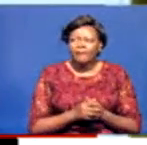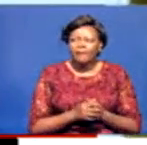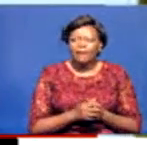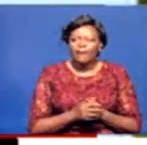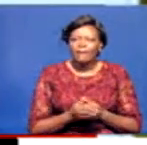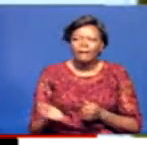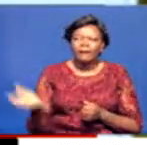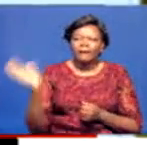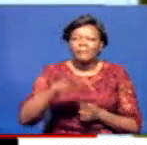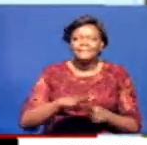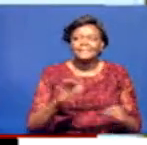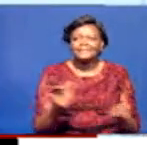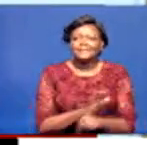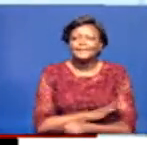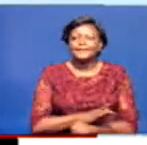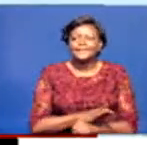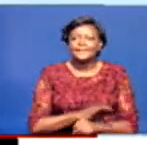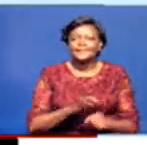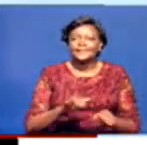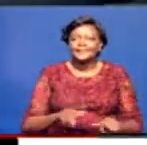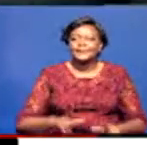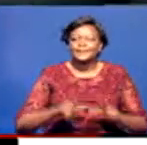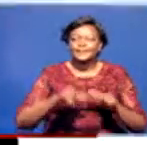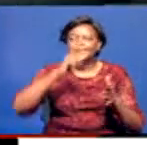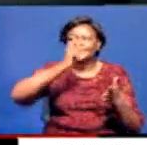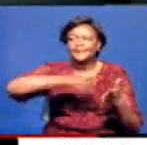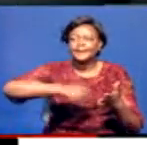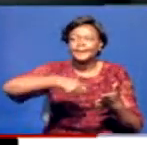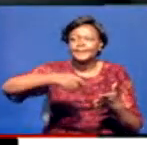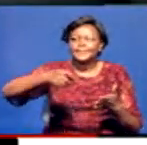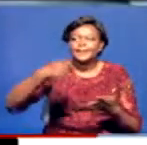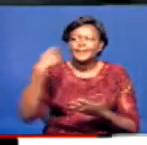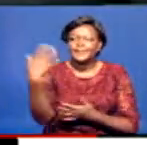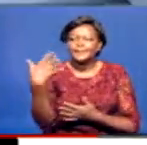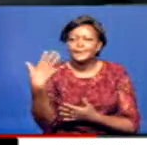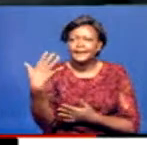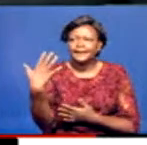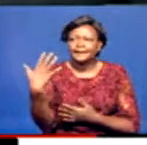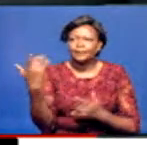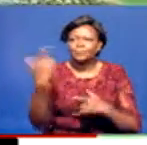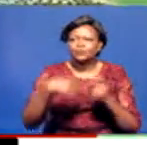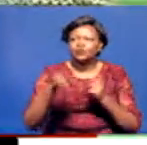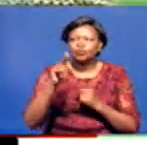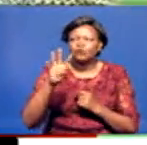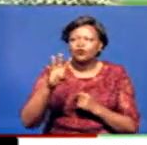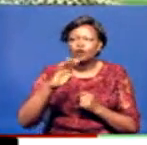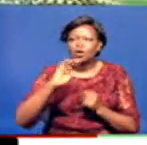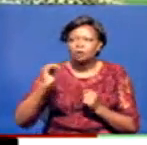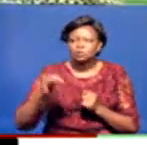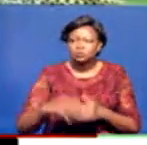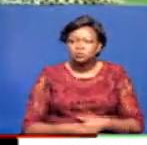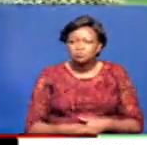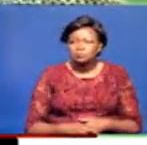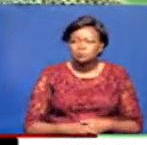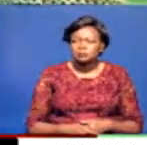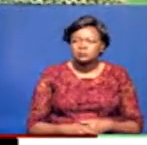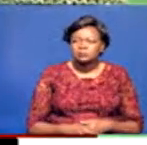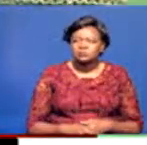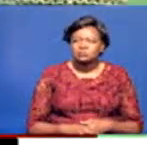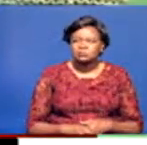fully certified or rather signed document or list from 24 counties.